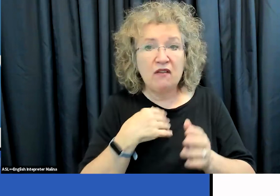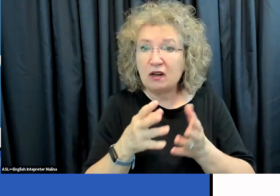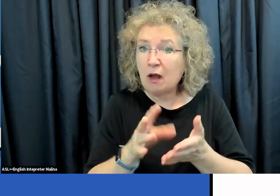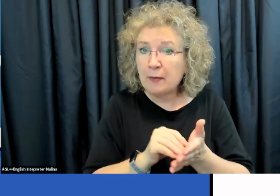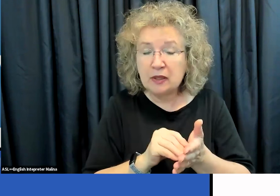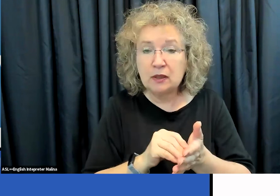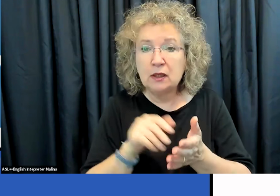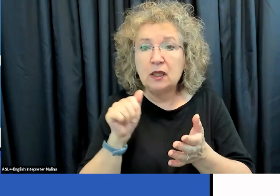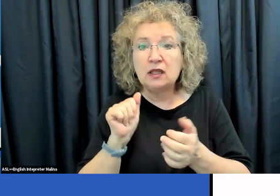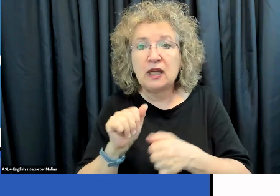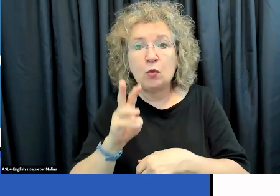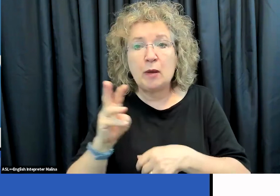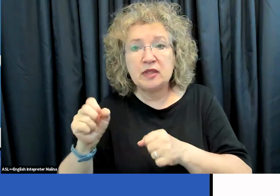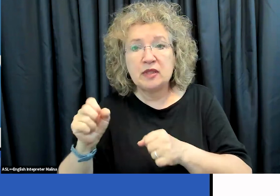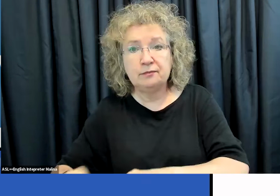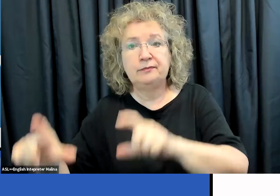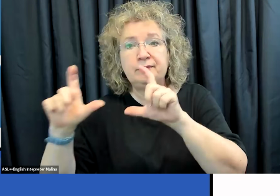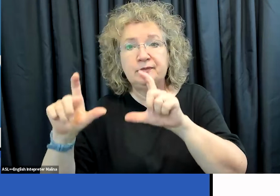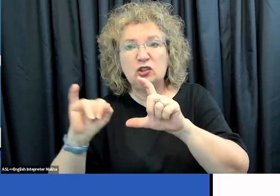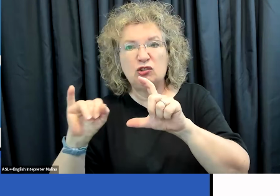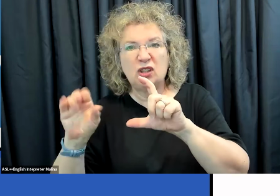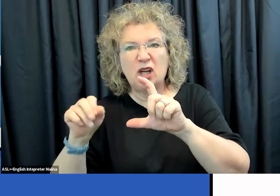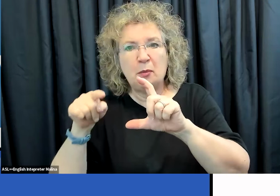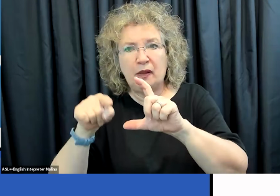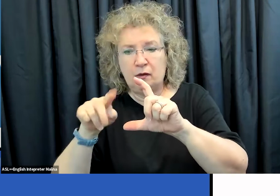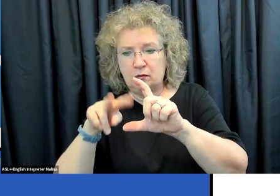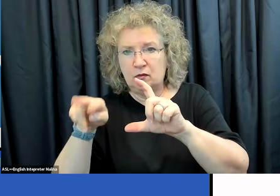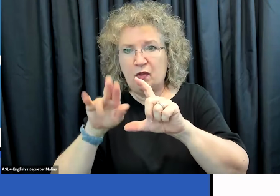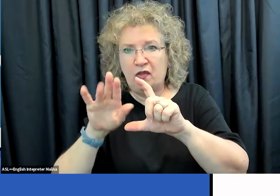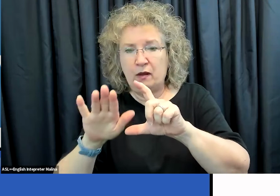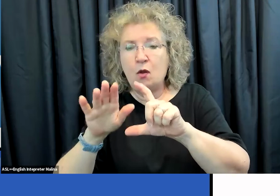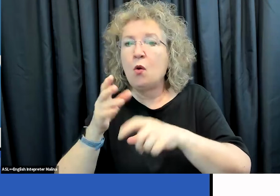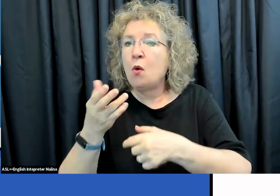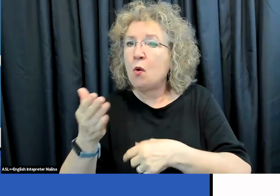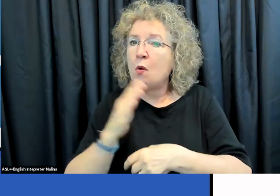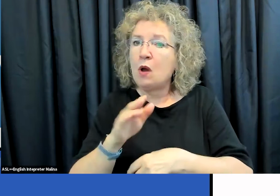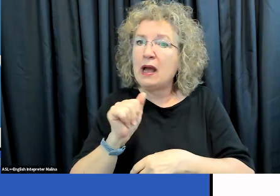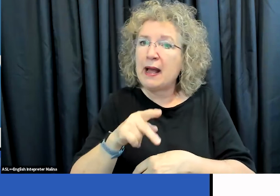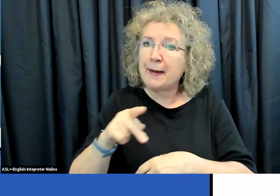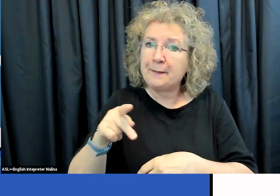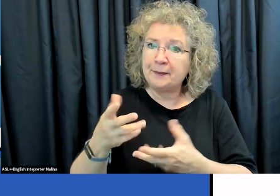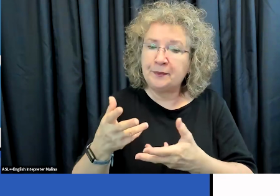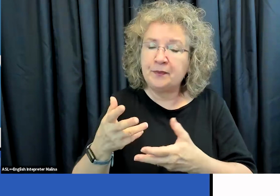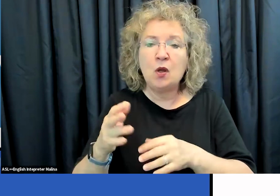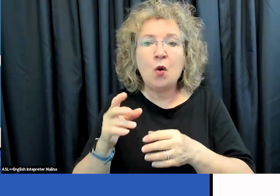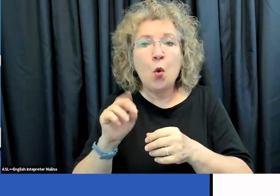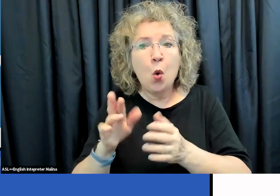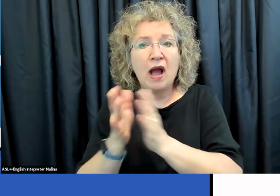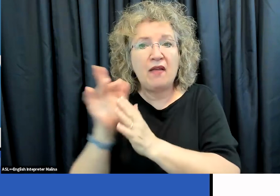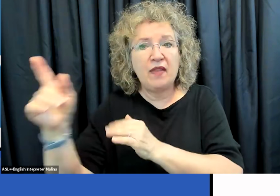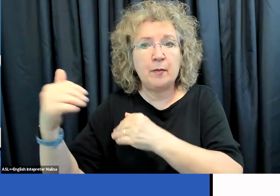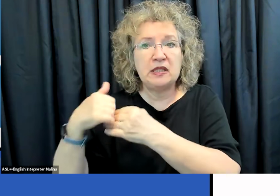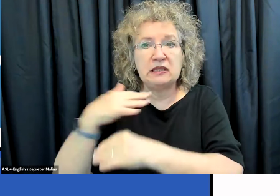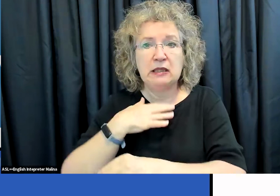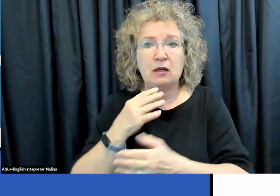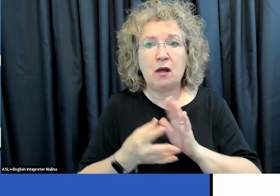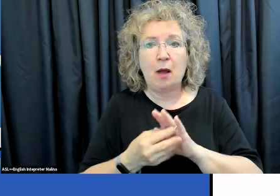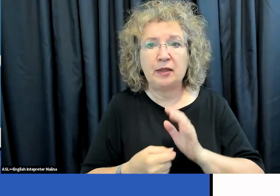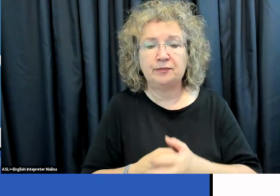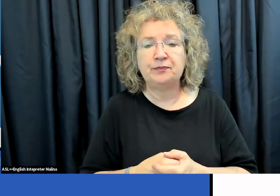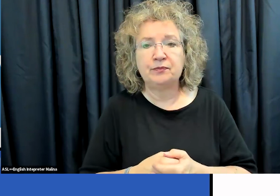website or app, or you can have them send you a copy. Before you file a claim, consider the costs